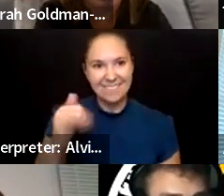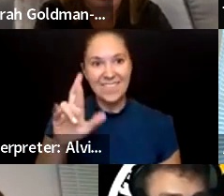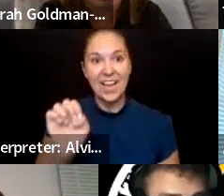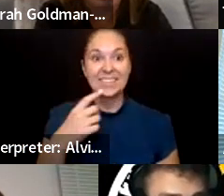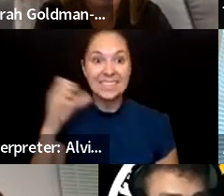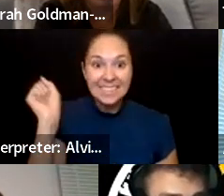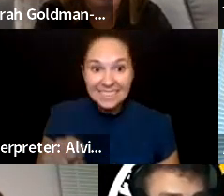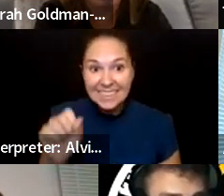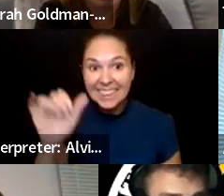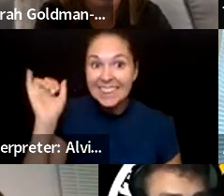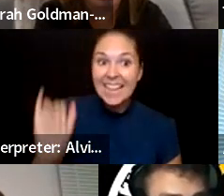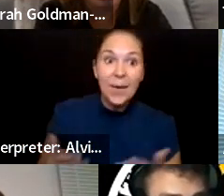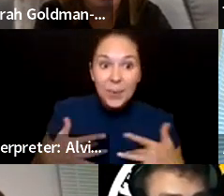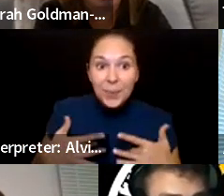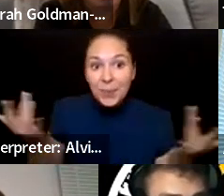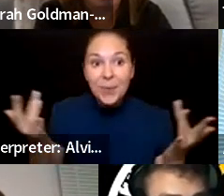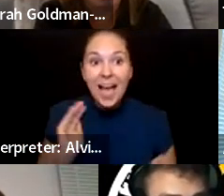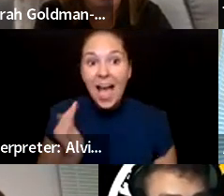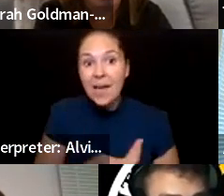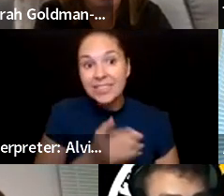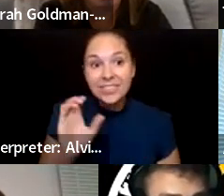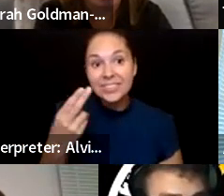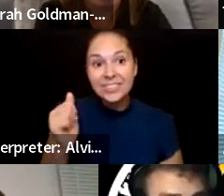the highlight of like our chat. We